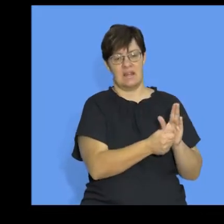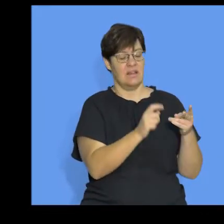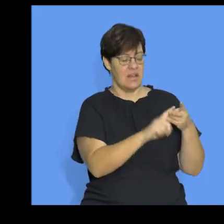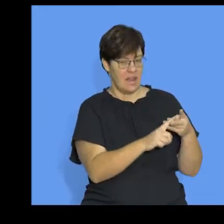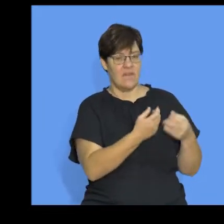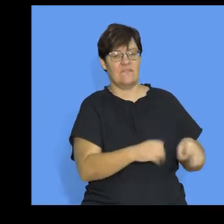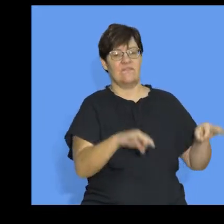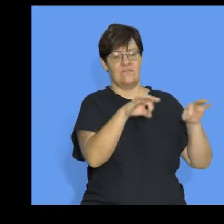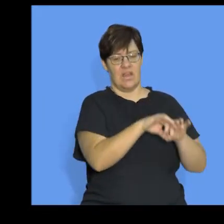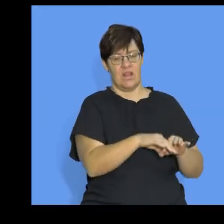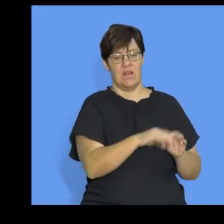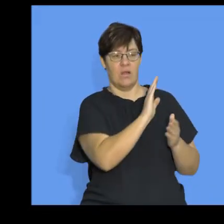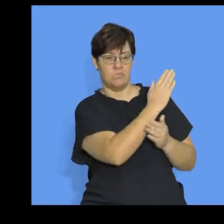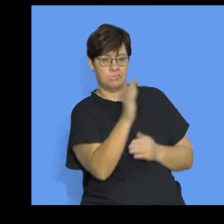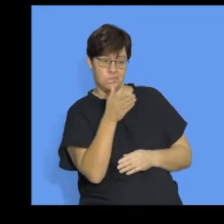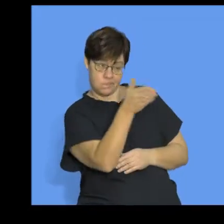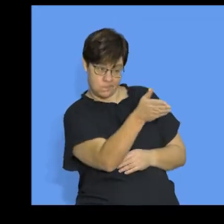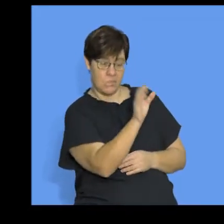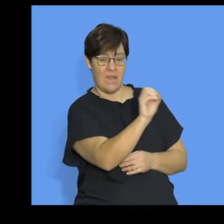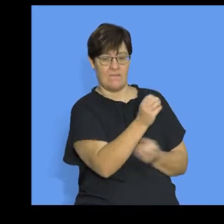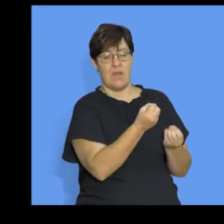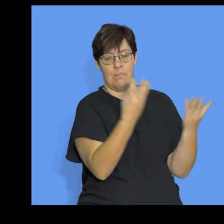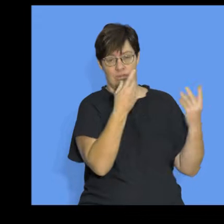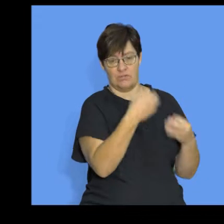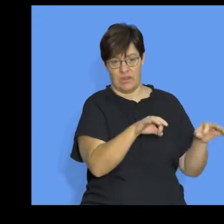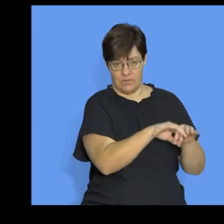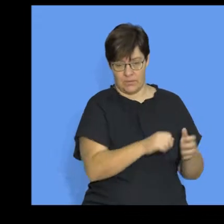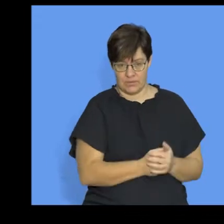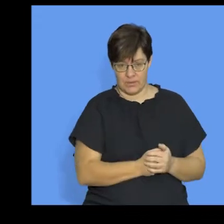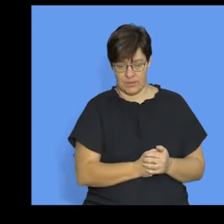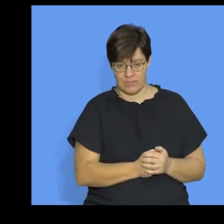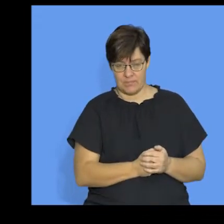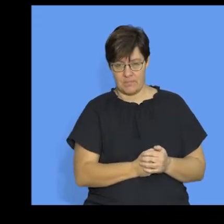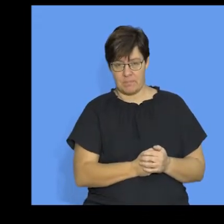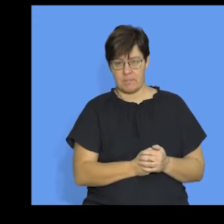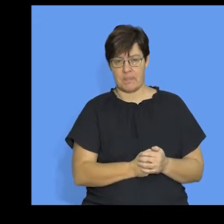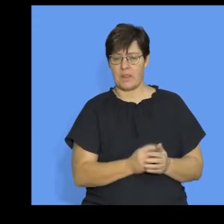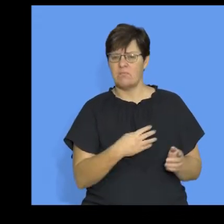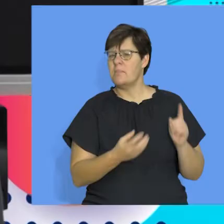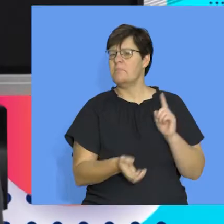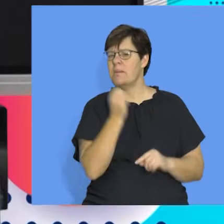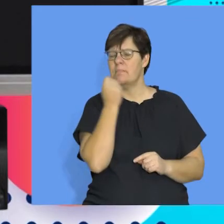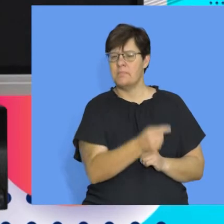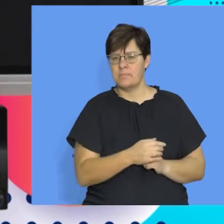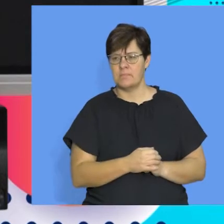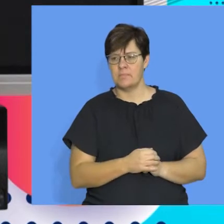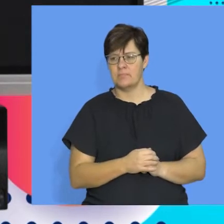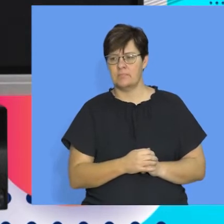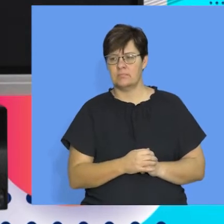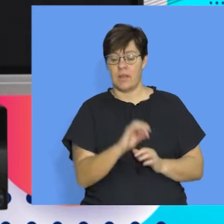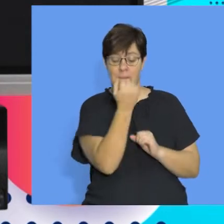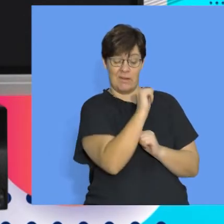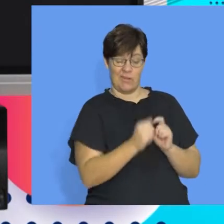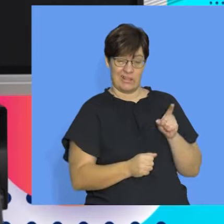your inventory at the end. So at one point in time, you will find that your